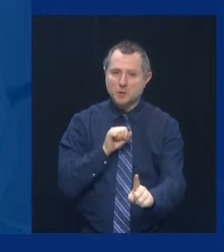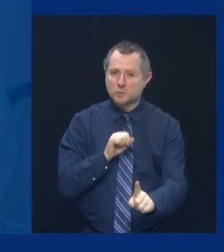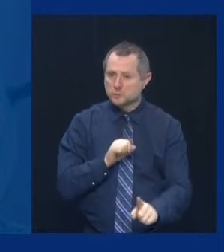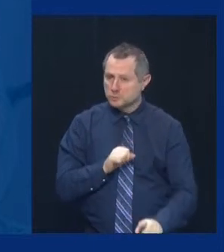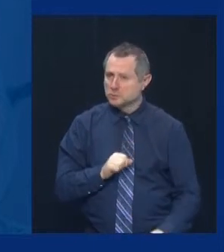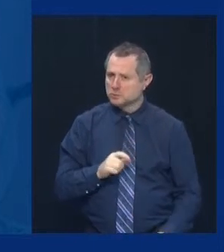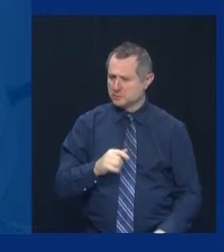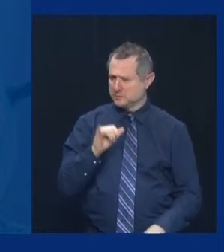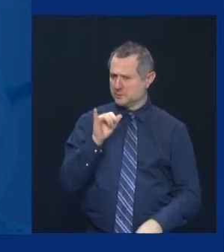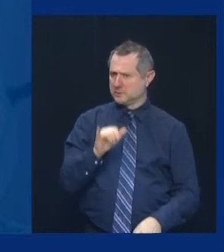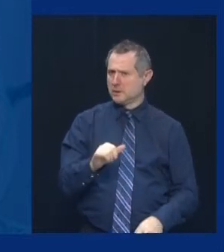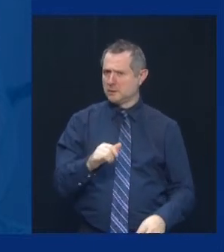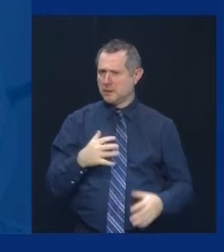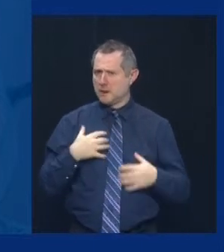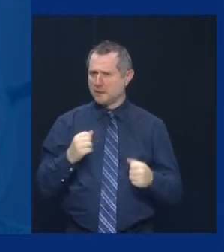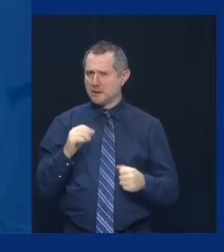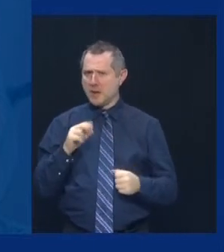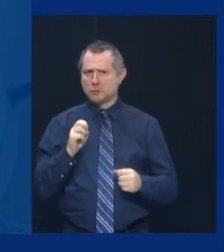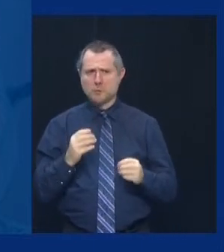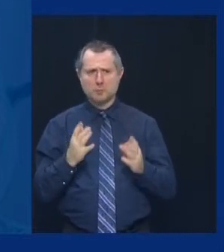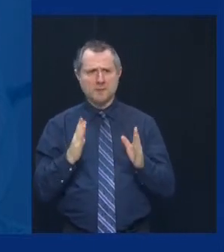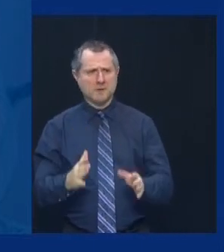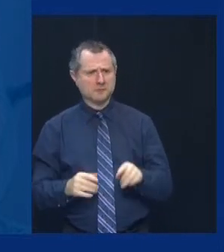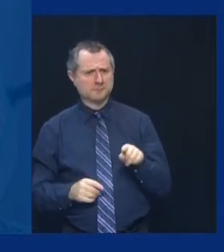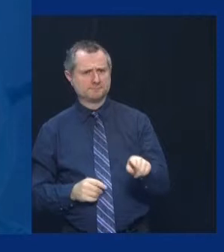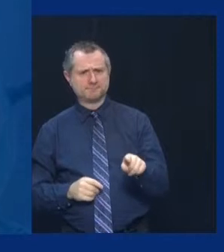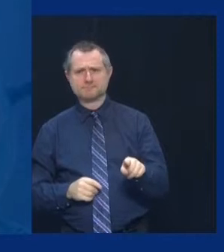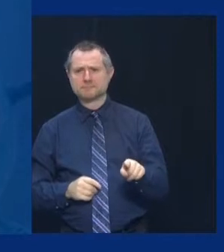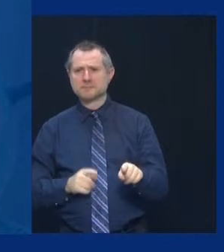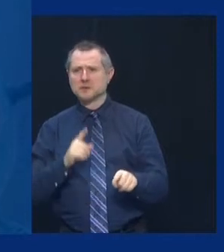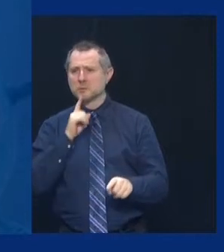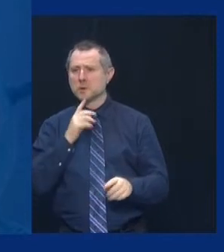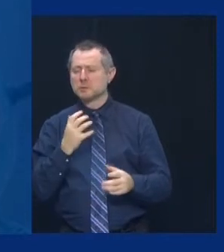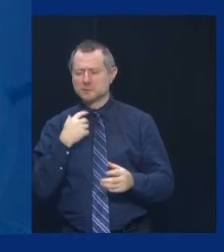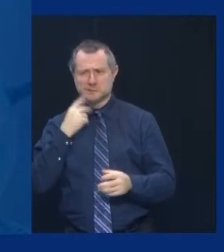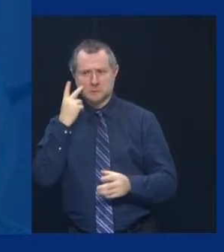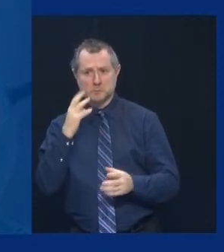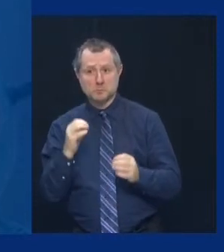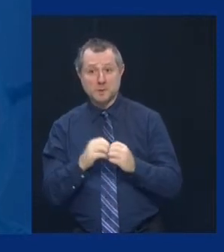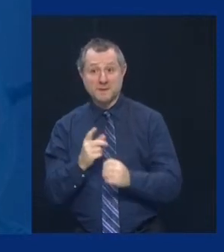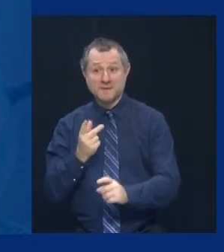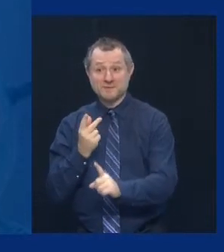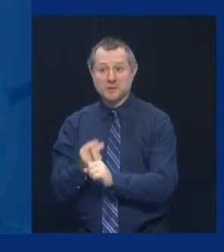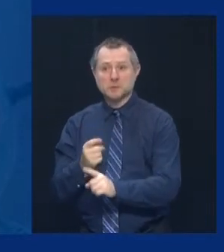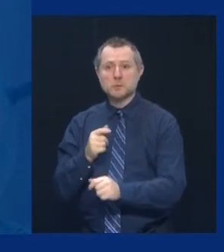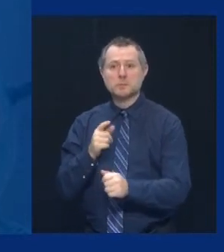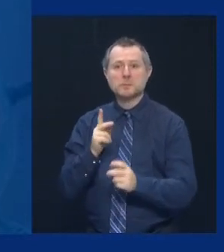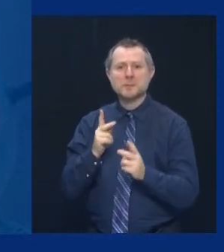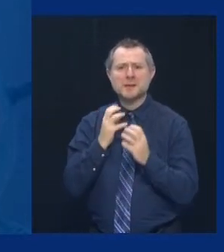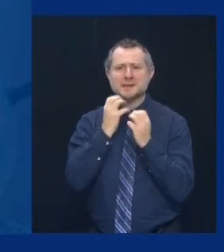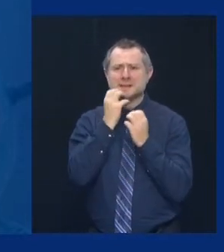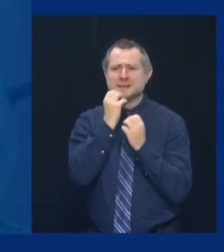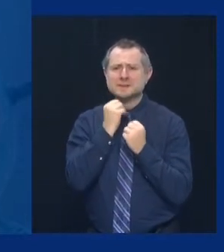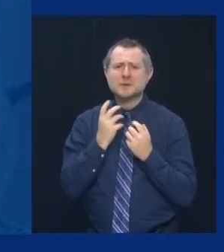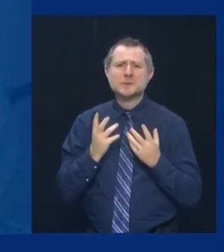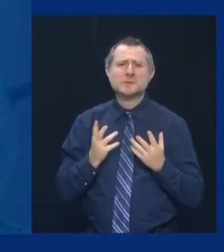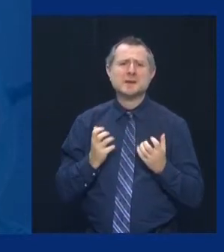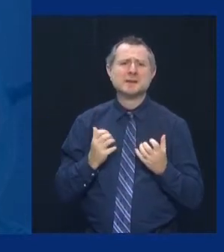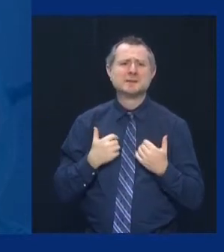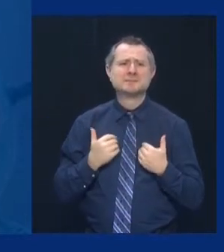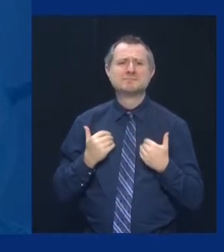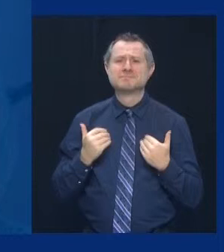provider. And you're going to see more and more of this. The vaccine is a valuable commodity. And you